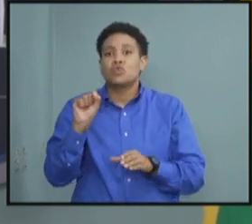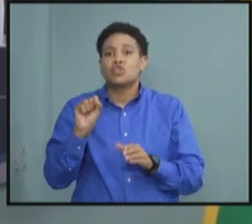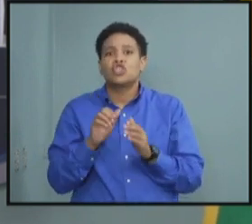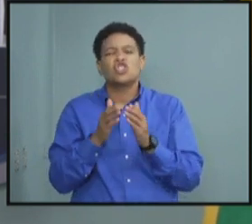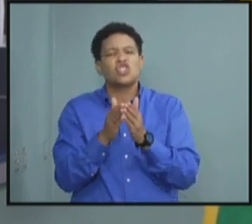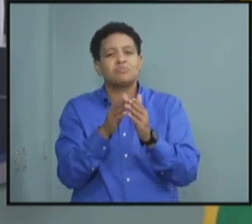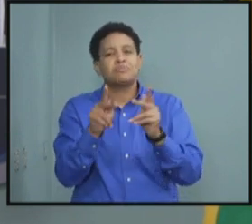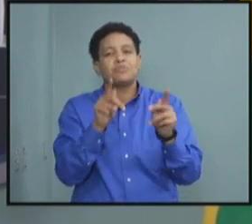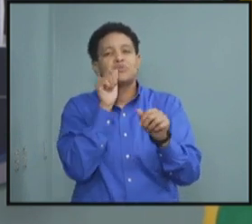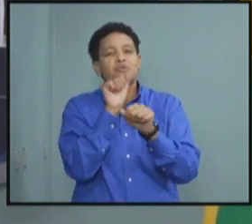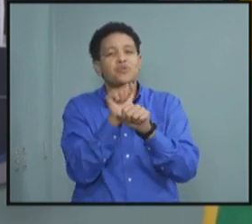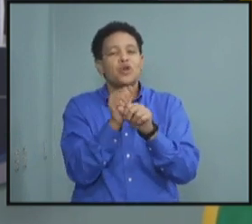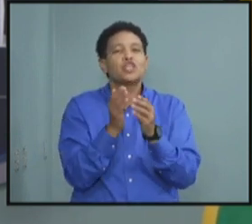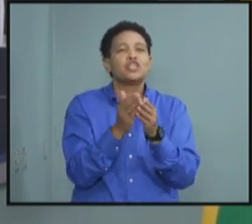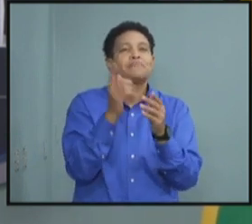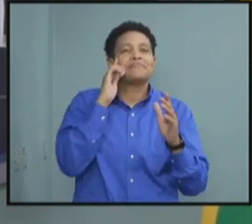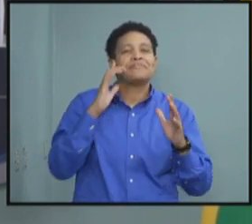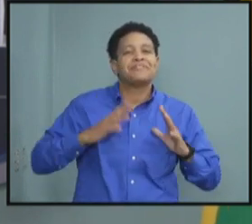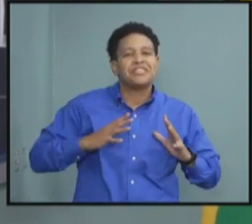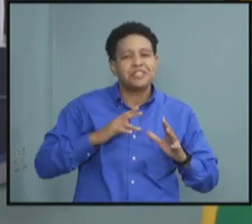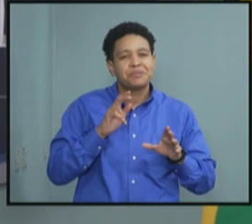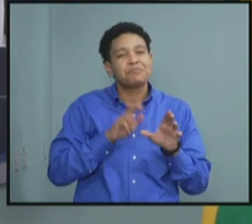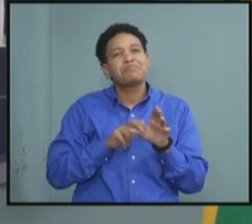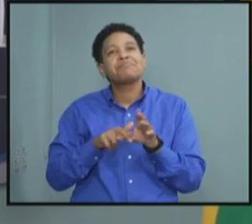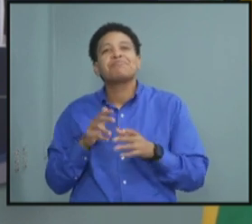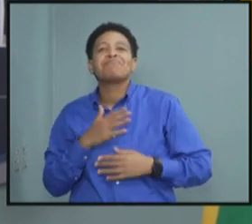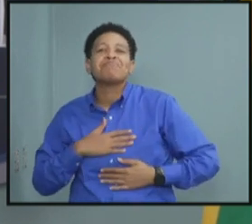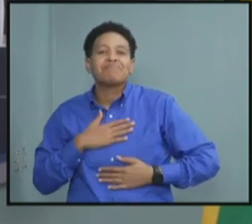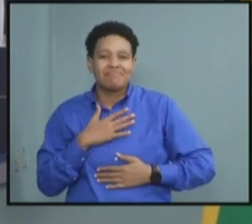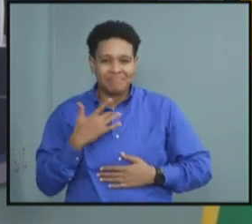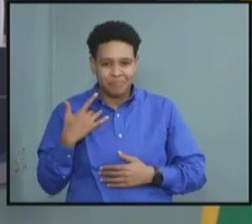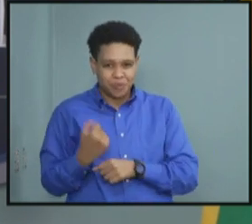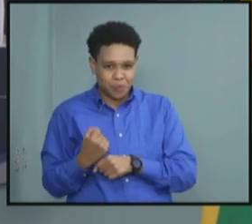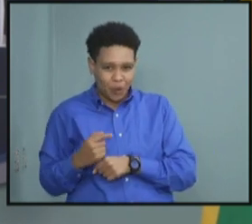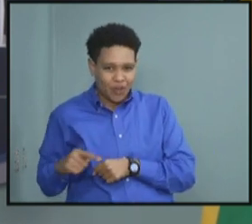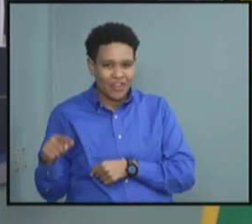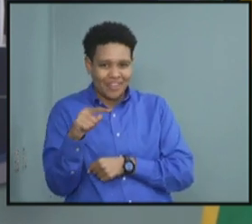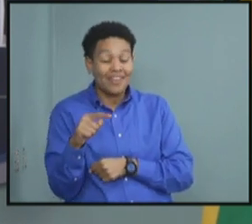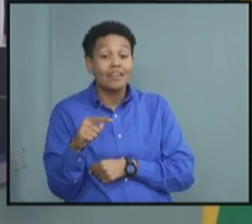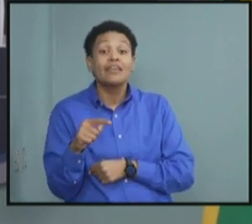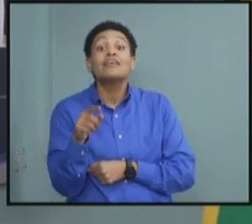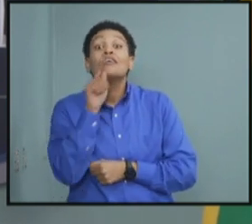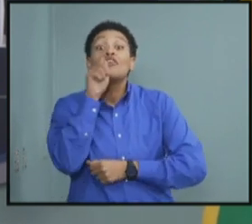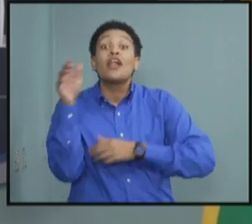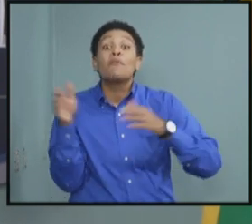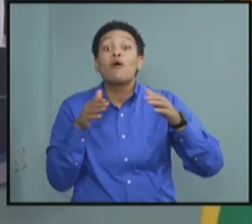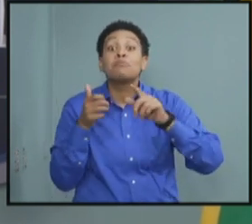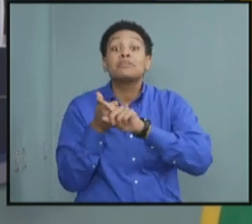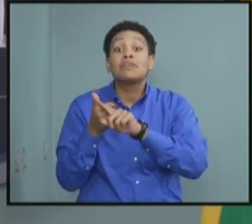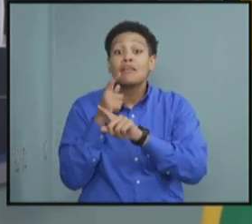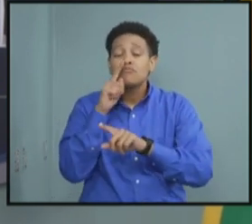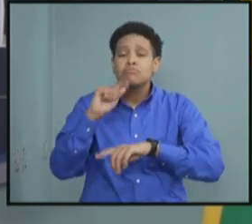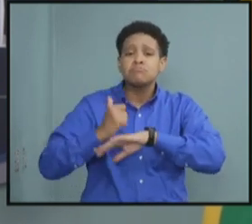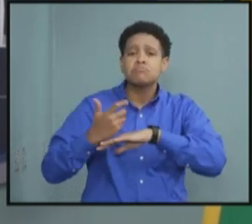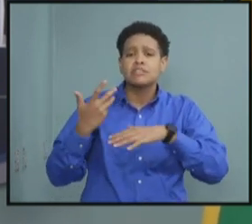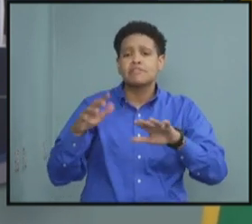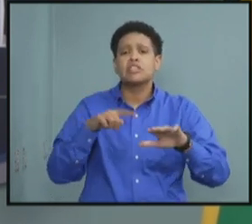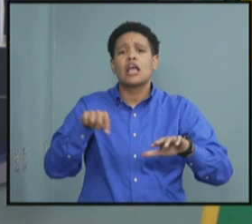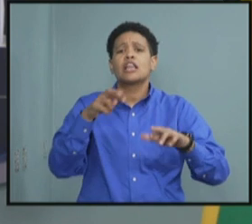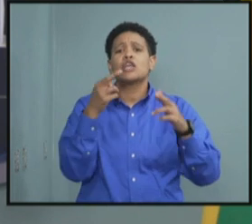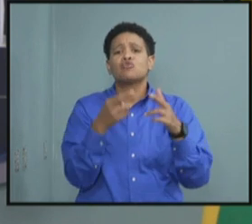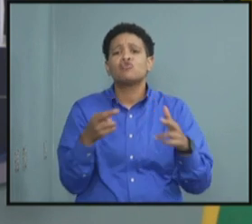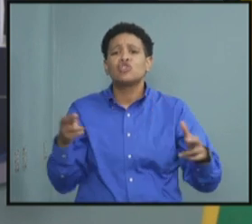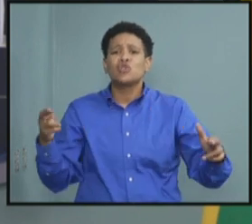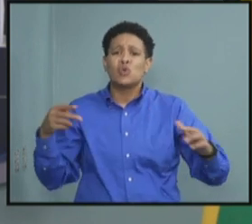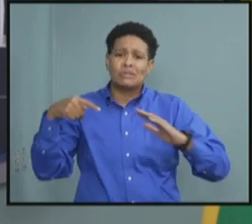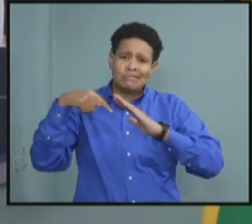I explained that preparations were being made and that these were